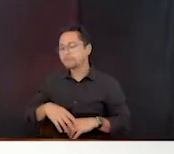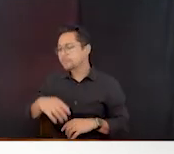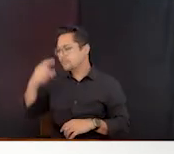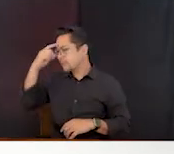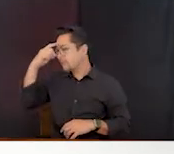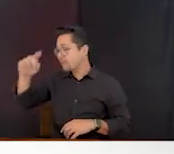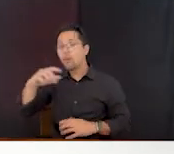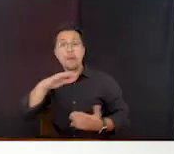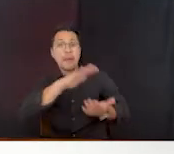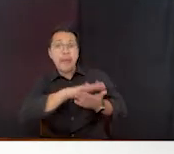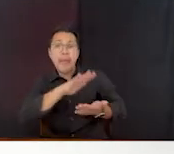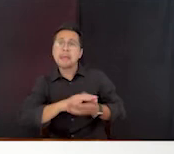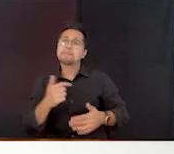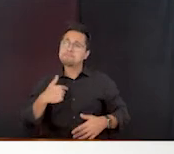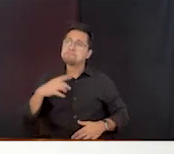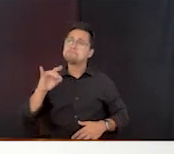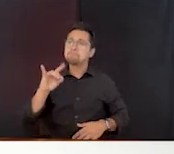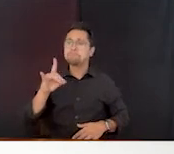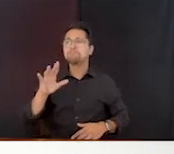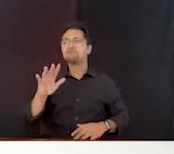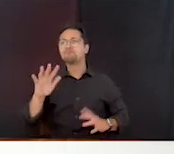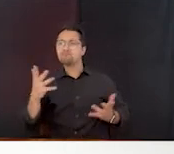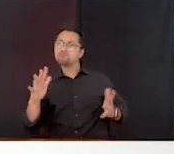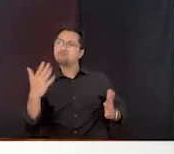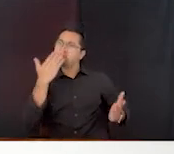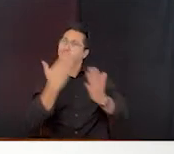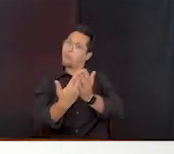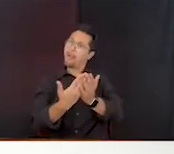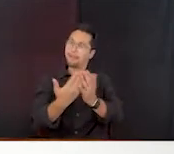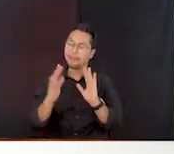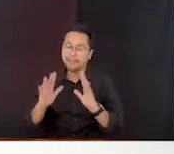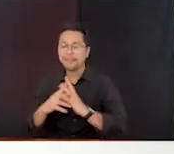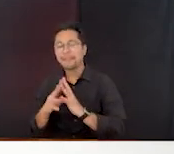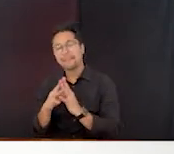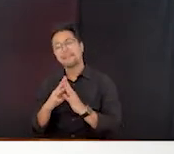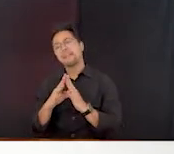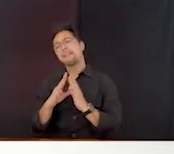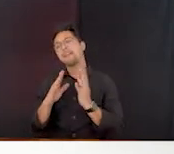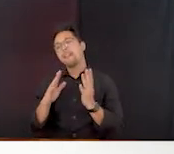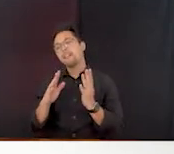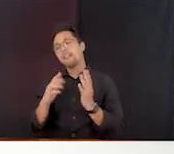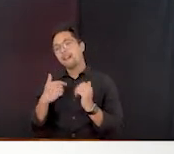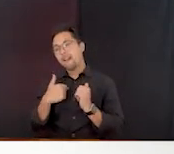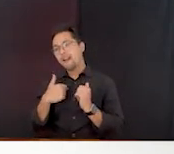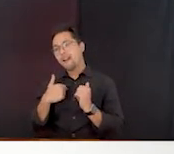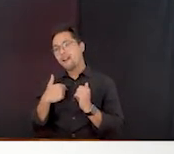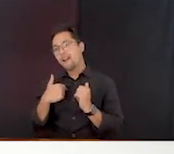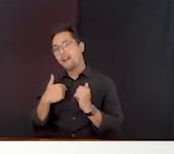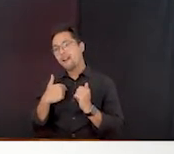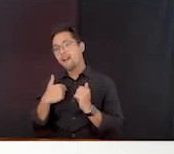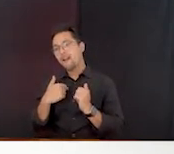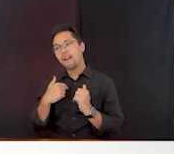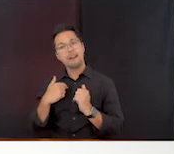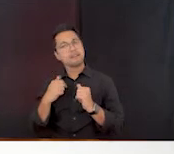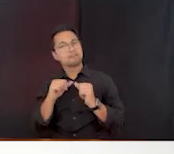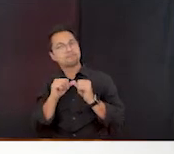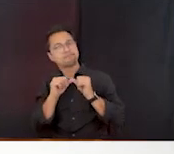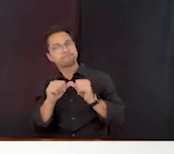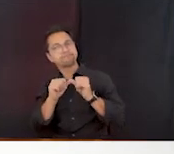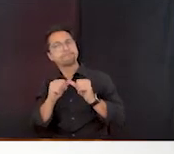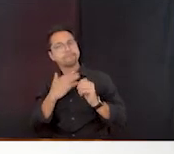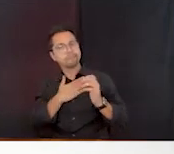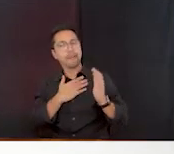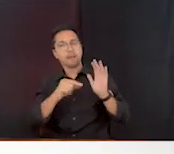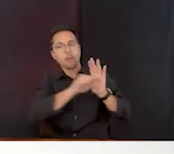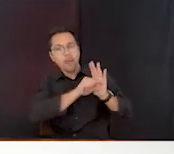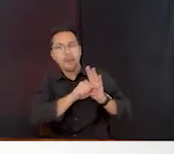academics, I did reasonably well. I was able to maintain my grades